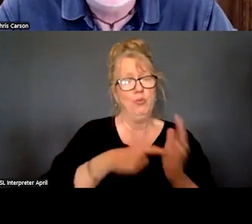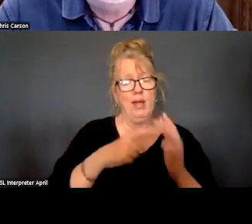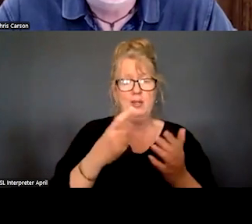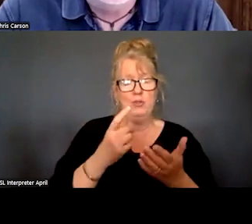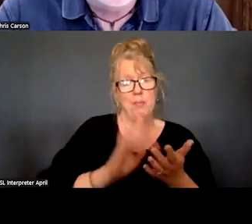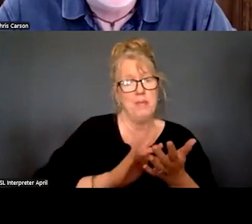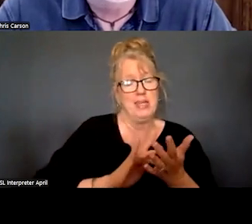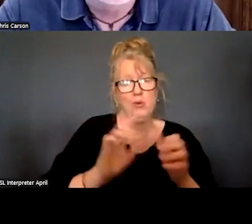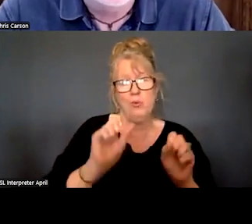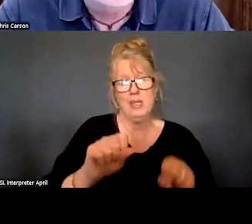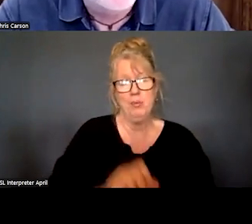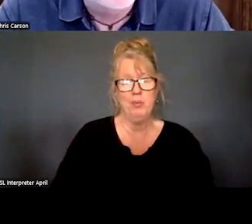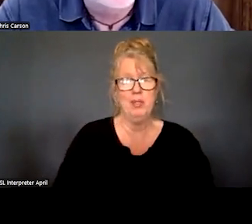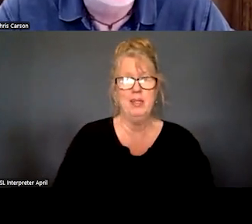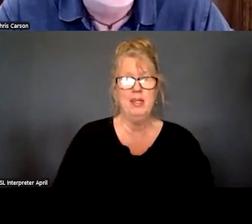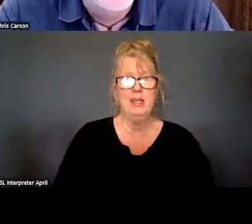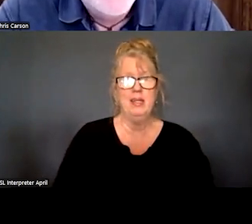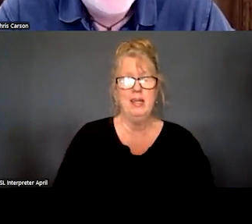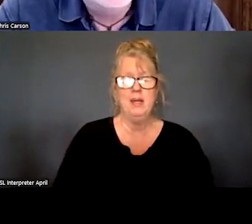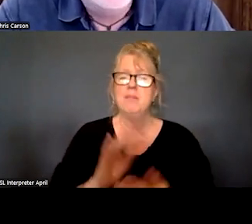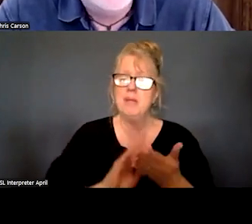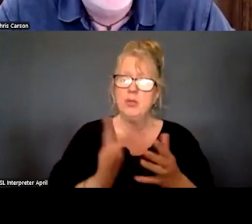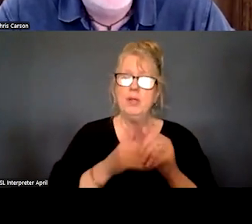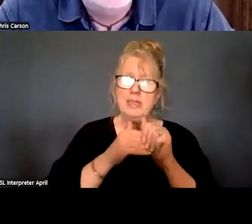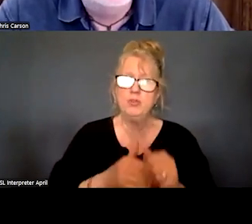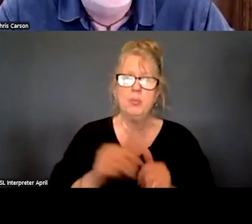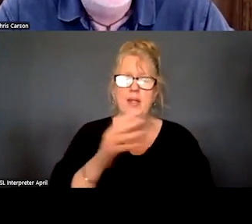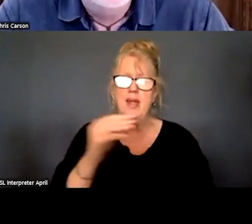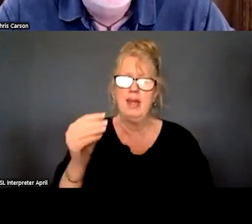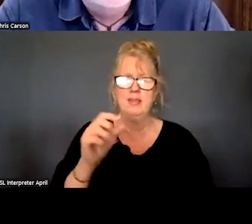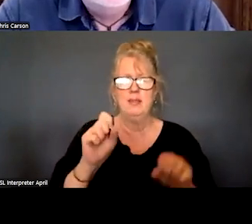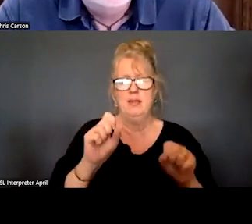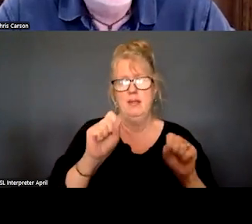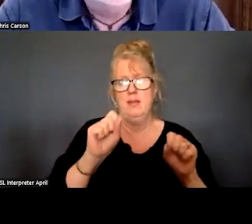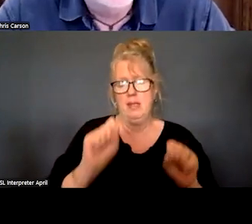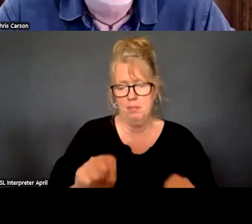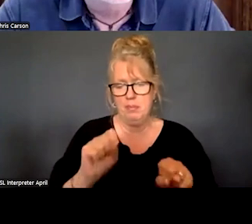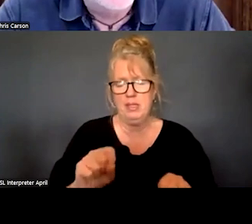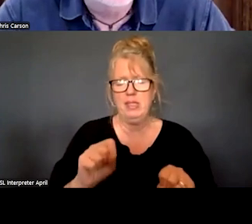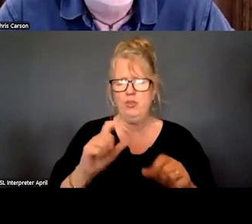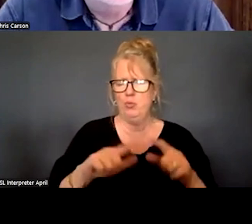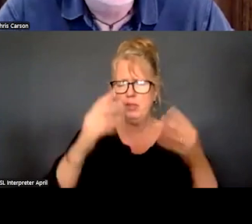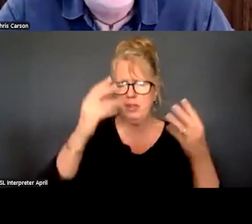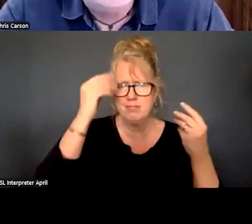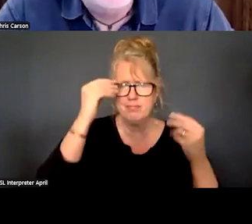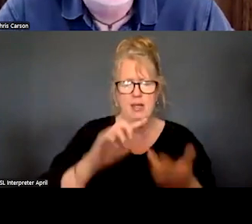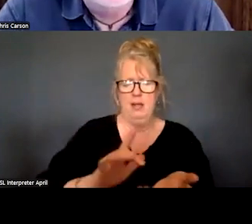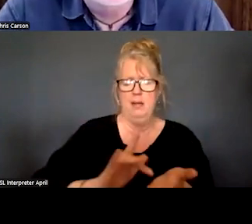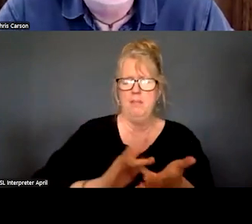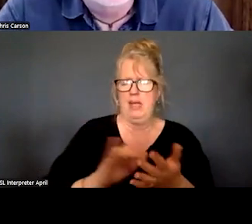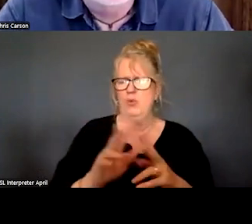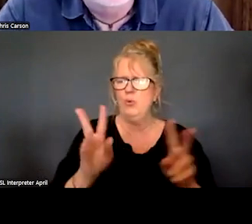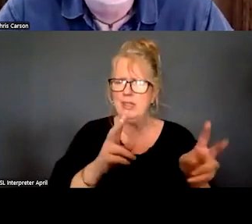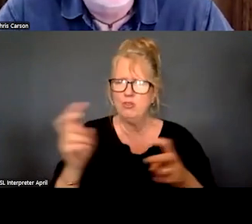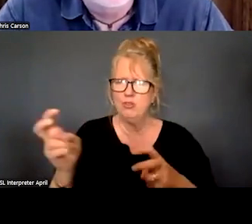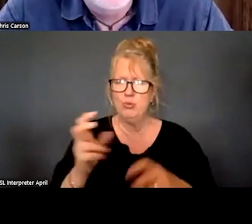capability. It requires a certain medical leadership and a certain ability to contemplate those medical issues and the